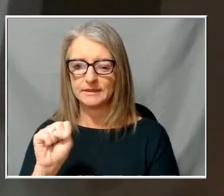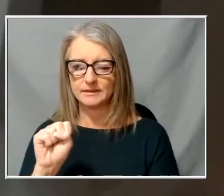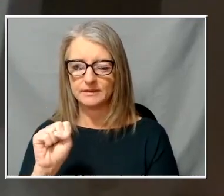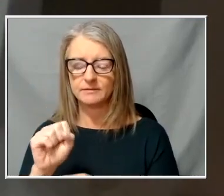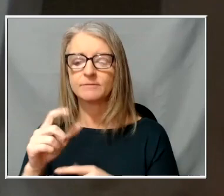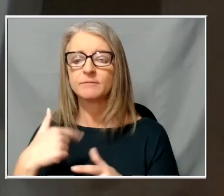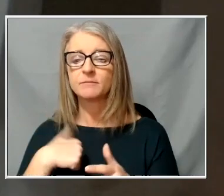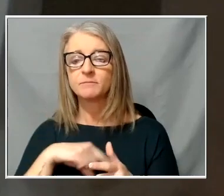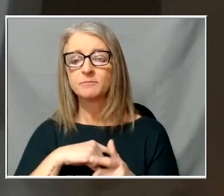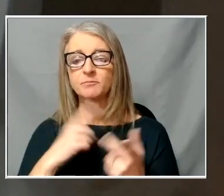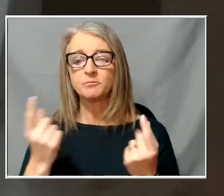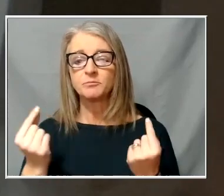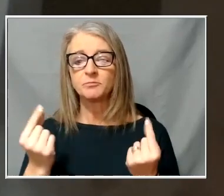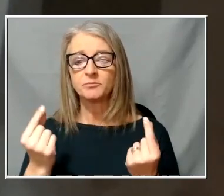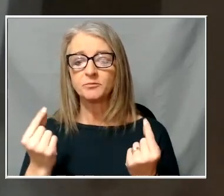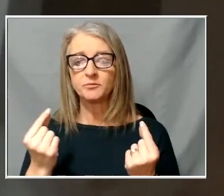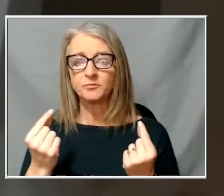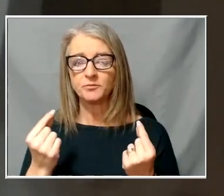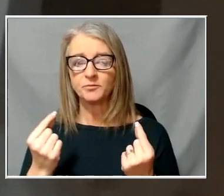have done is